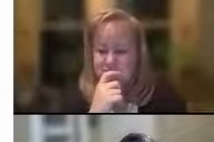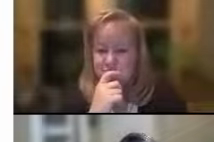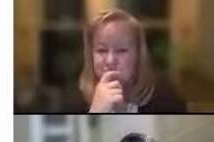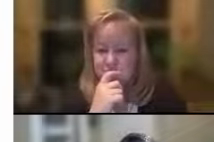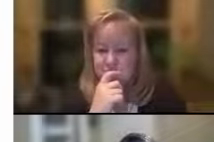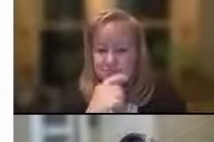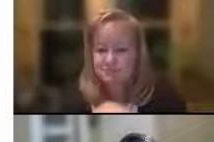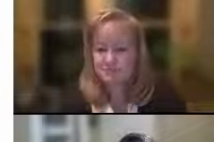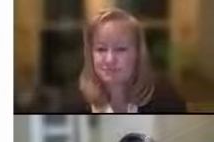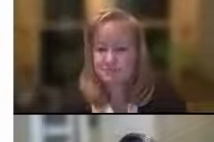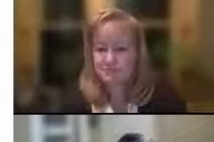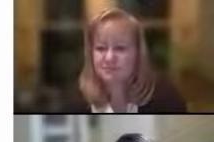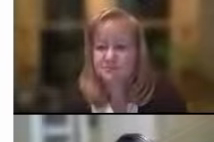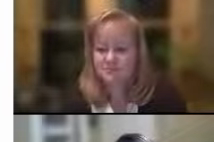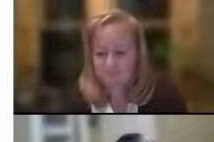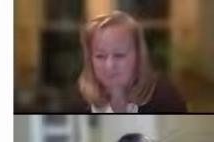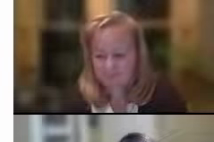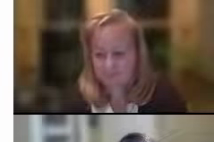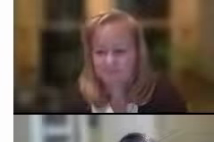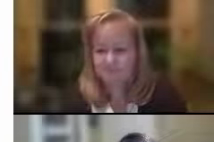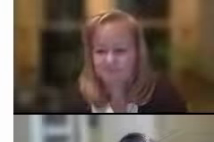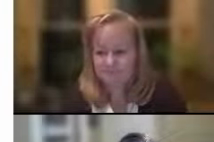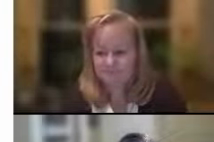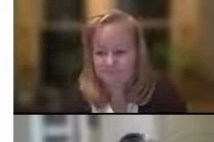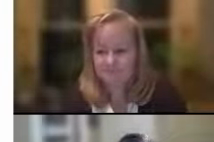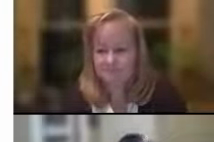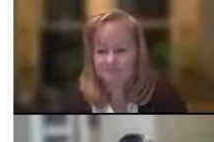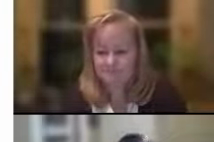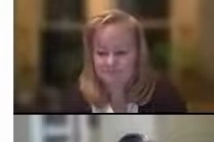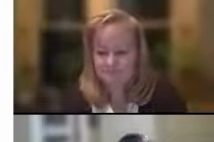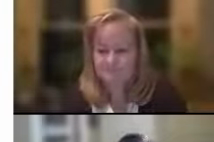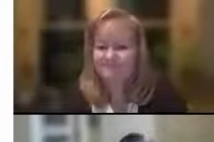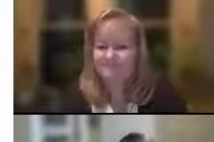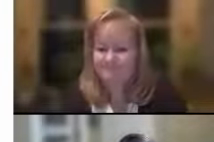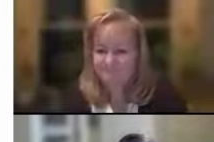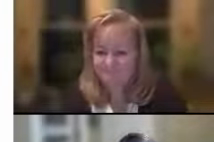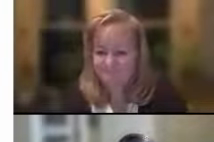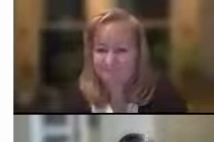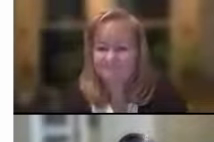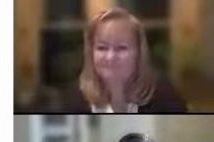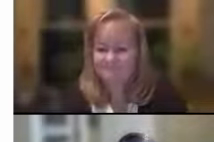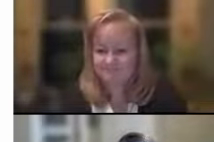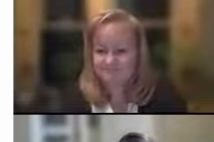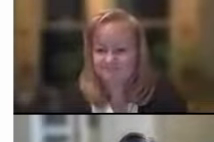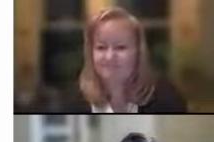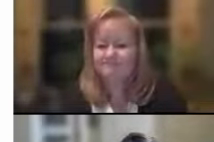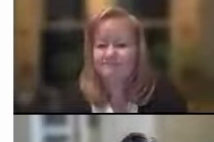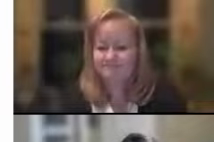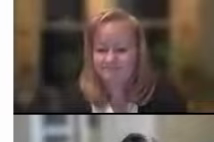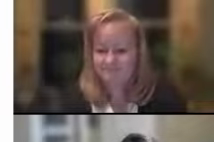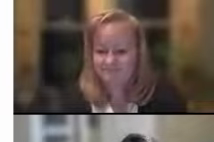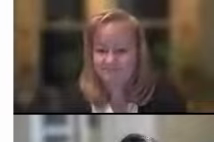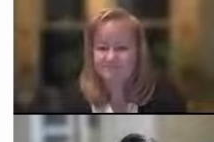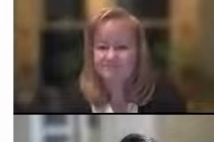bike lane next to the bus lane, I'm wondering how people would leave the bus without being run over by a bike. So this is the way that this is typically addressed. It's